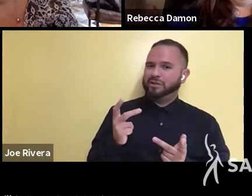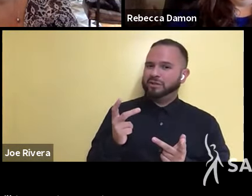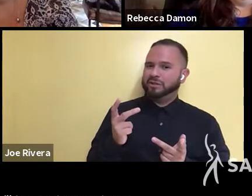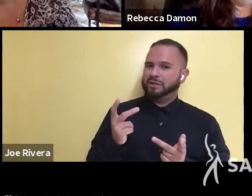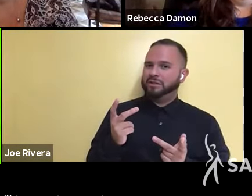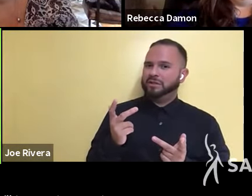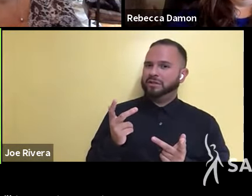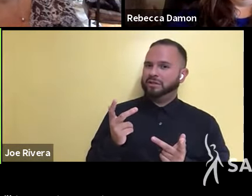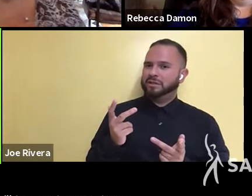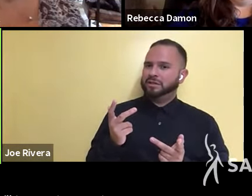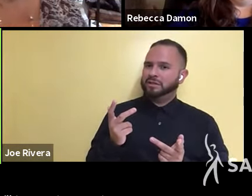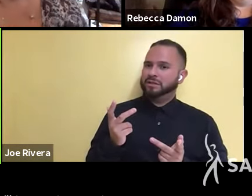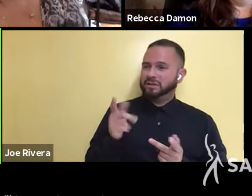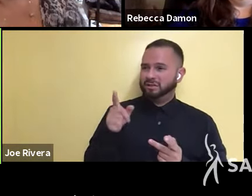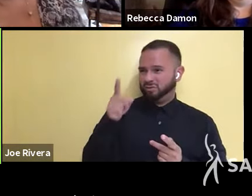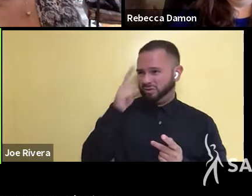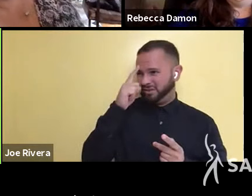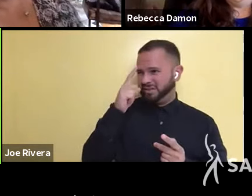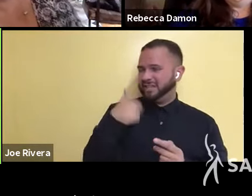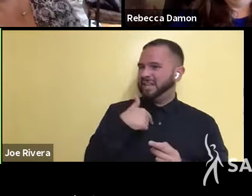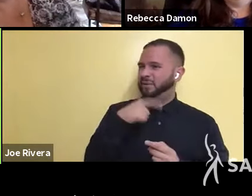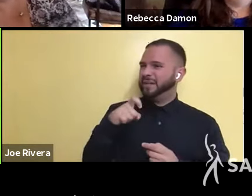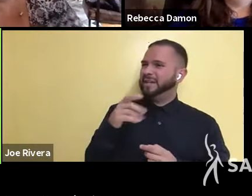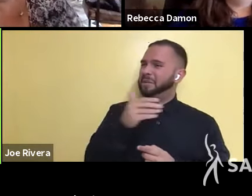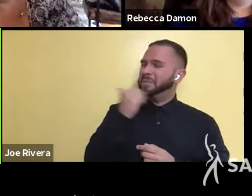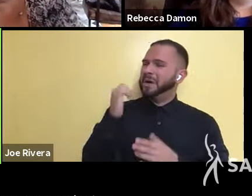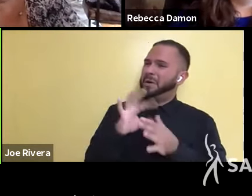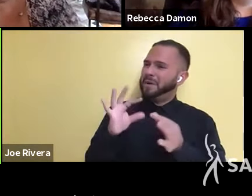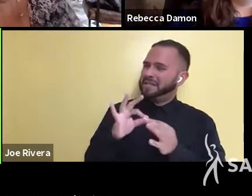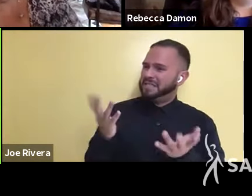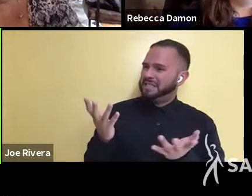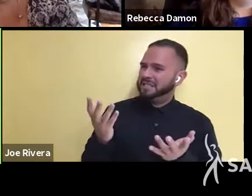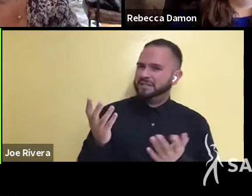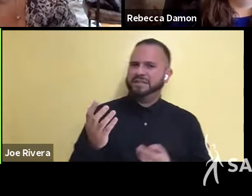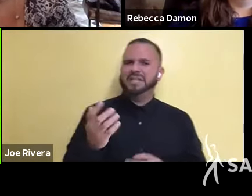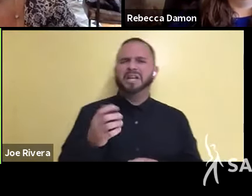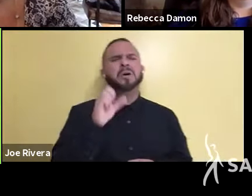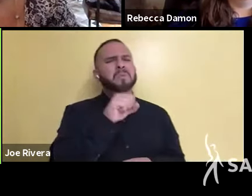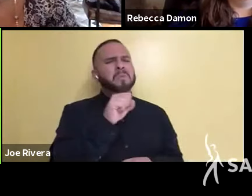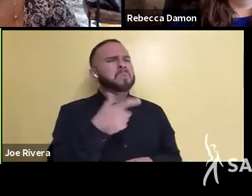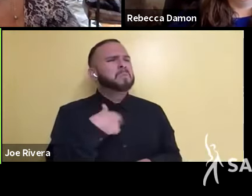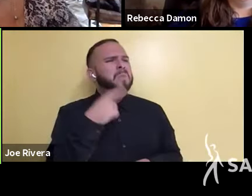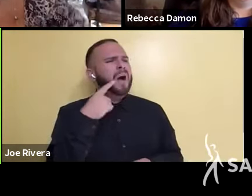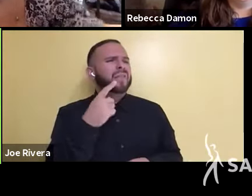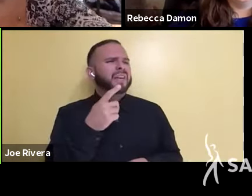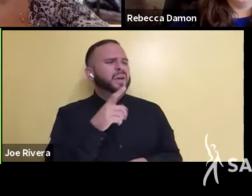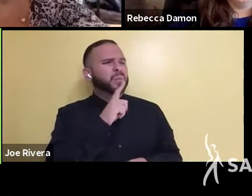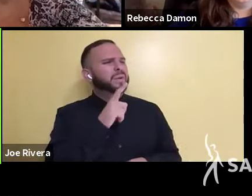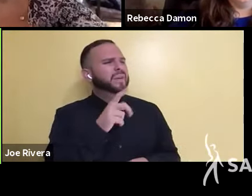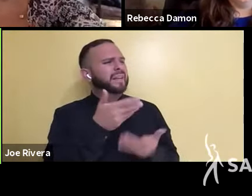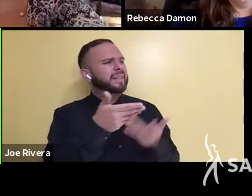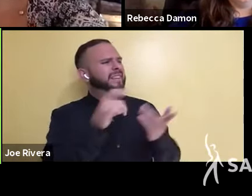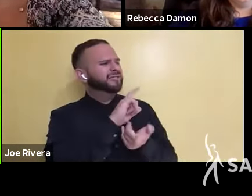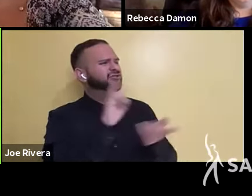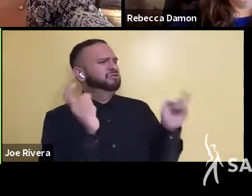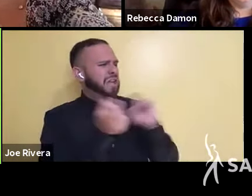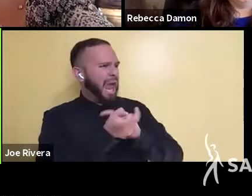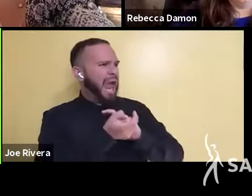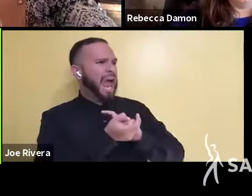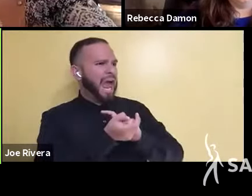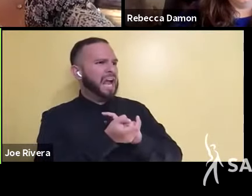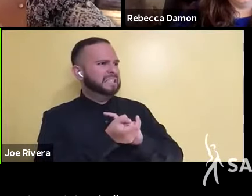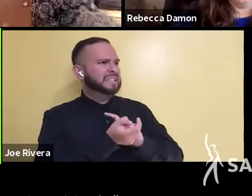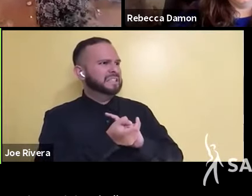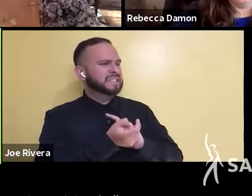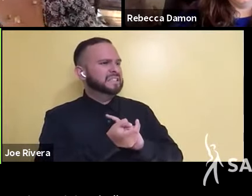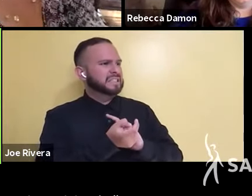You know. Yes, yeah. Of course, I think things actually have changed drastically since the crushing